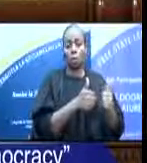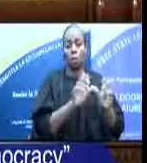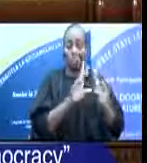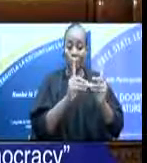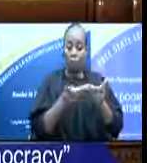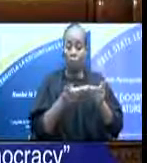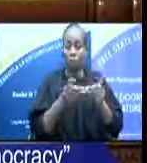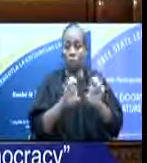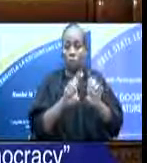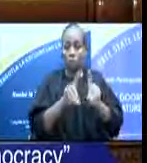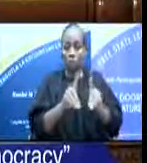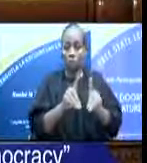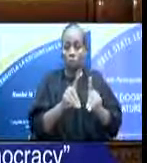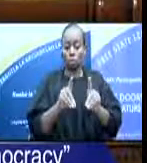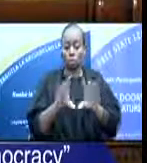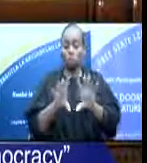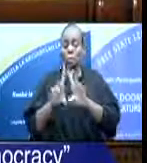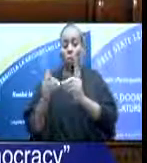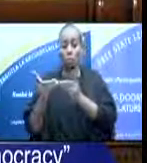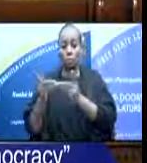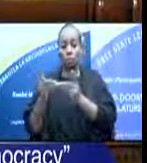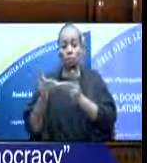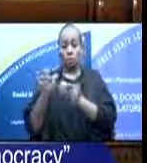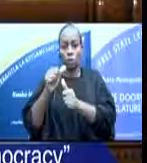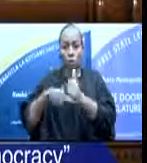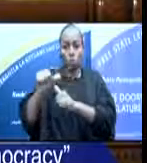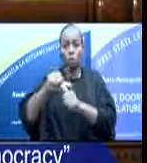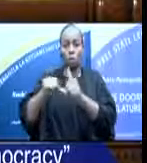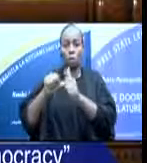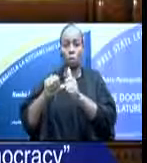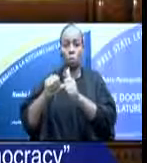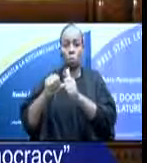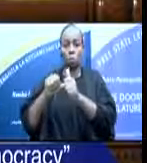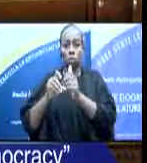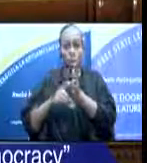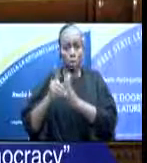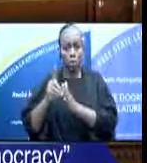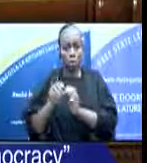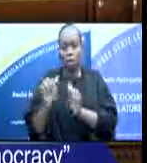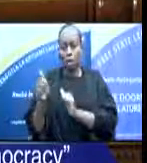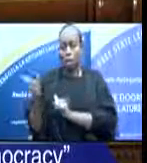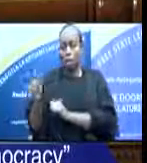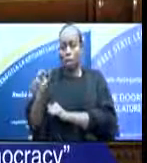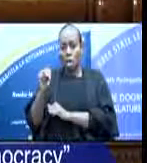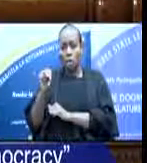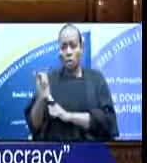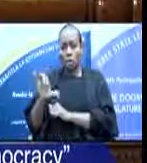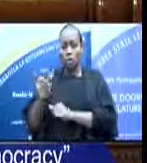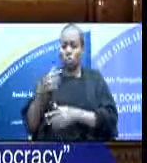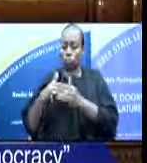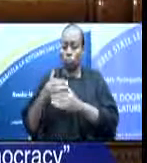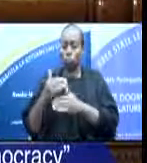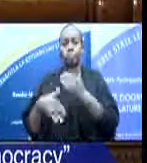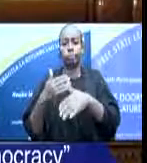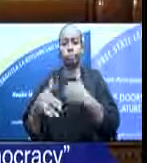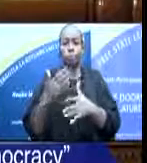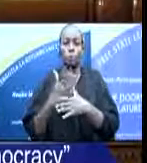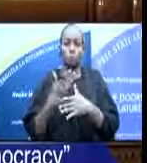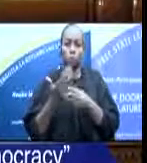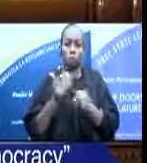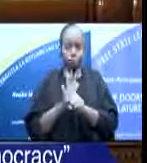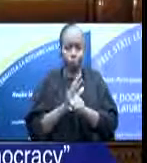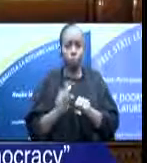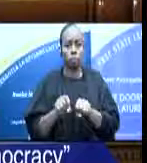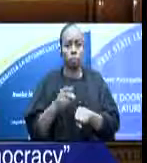Education and the Department of Social Development, and not forgetting the other MECs who contribute to the fight against this pandemic, must also